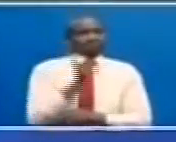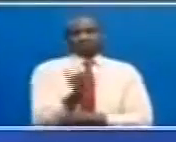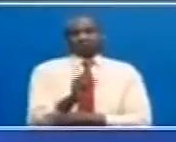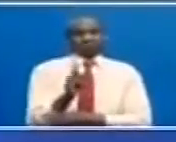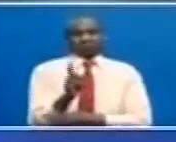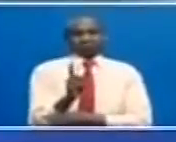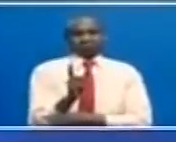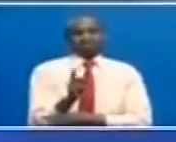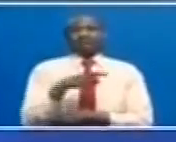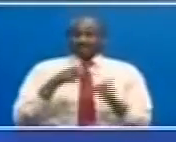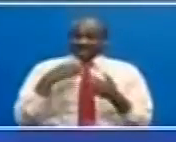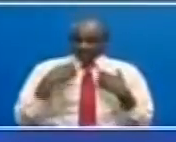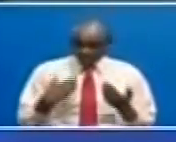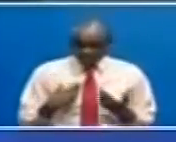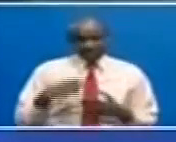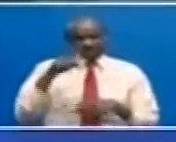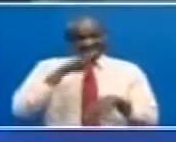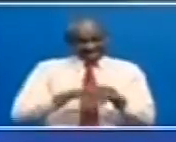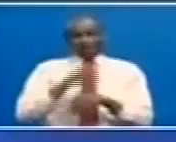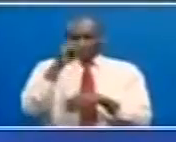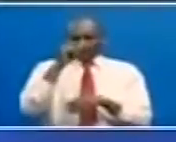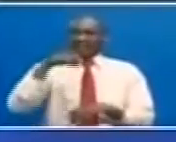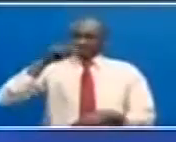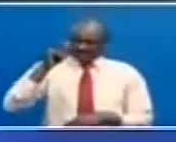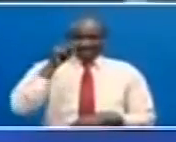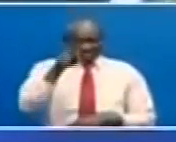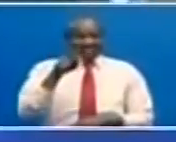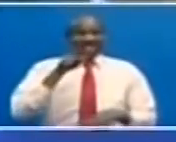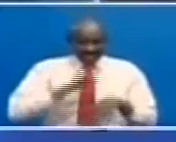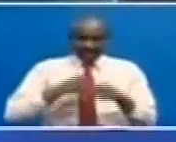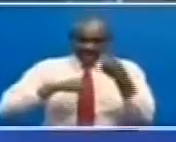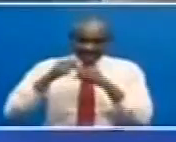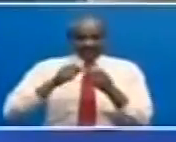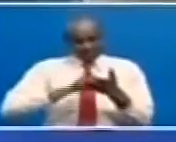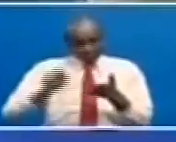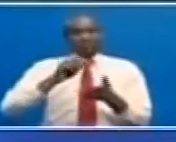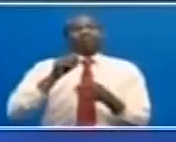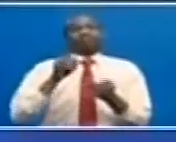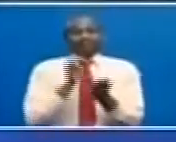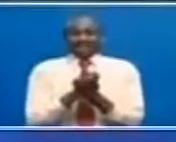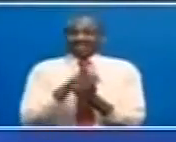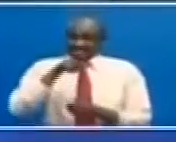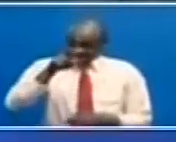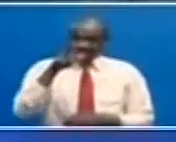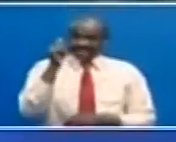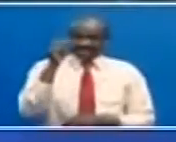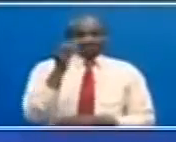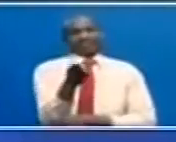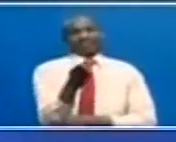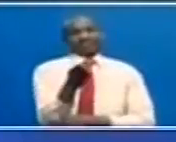PIN mailers, but instead receive a one-time PIN during activation of their cards at any National Bank ATM.